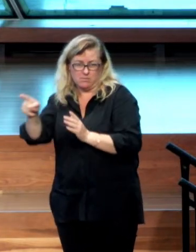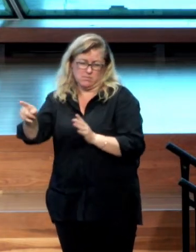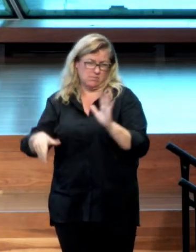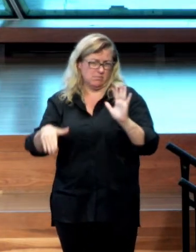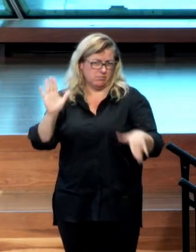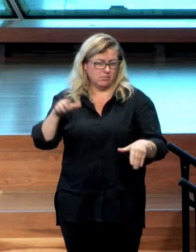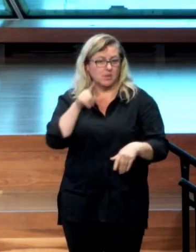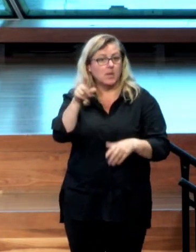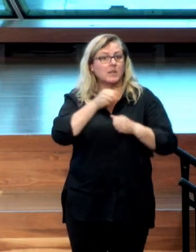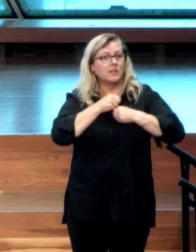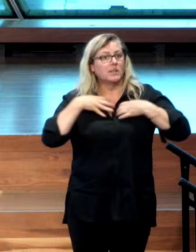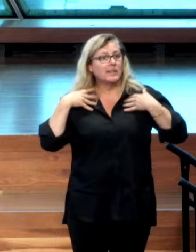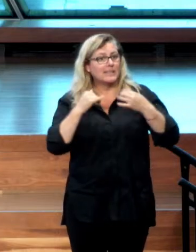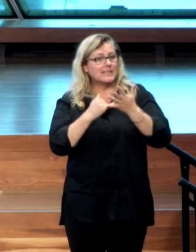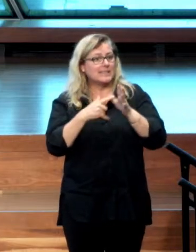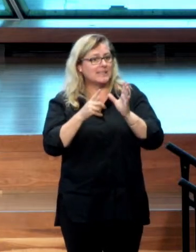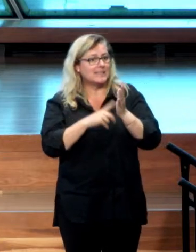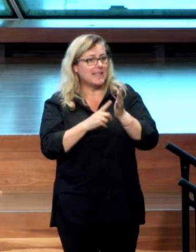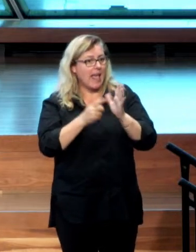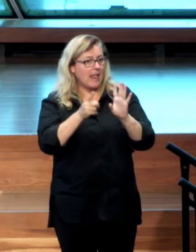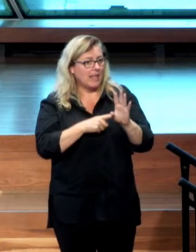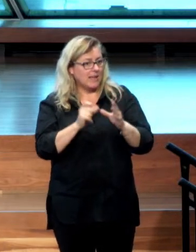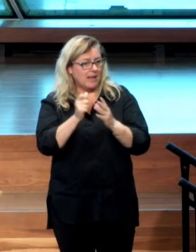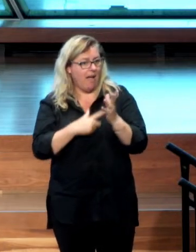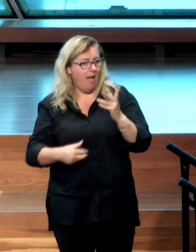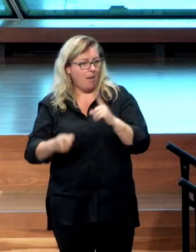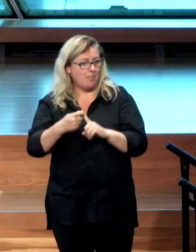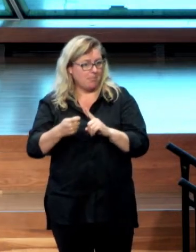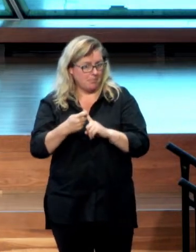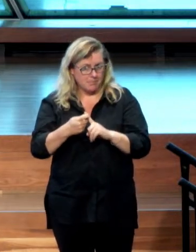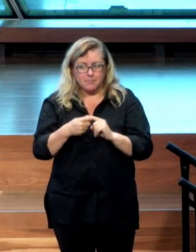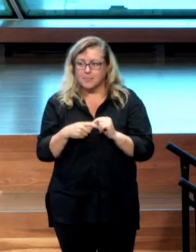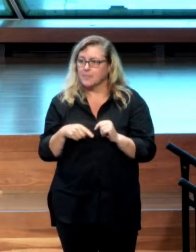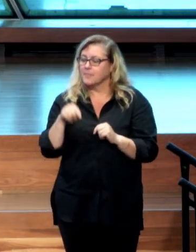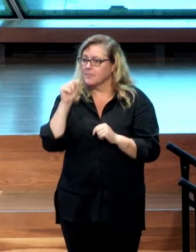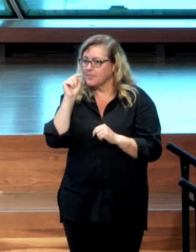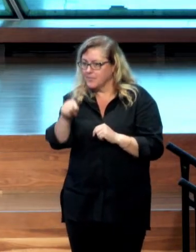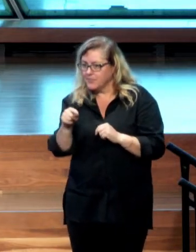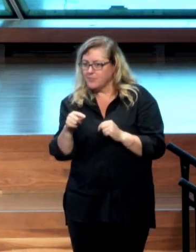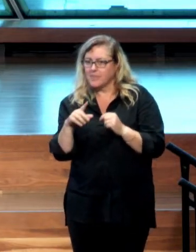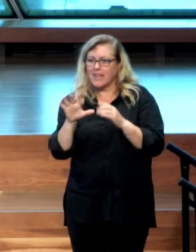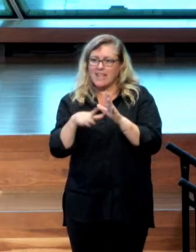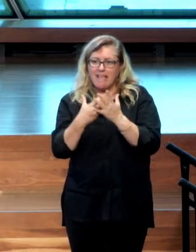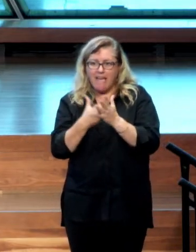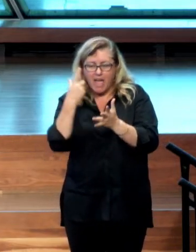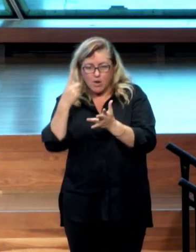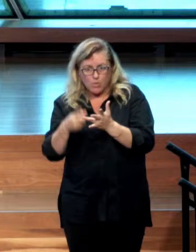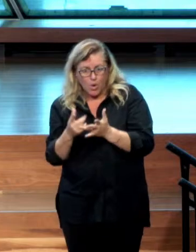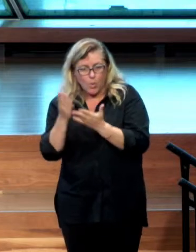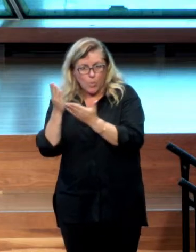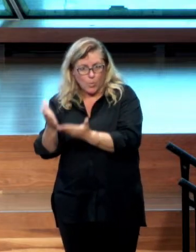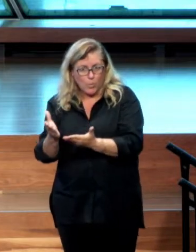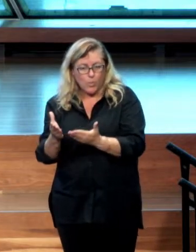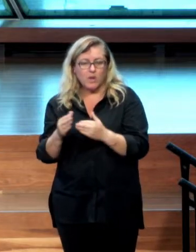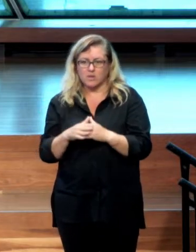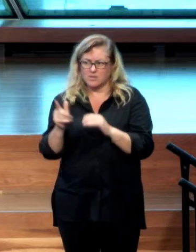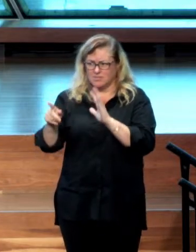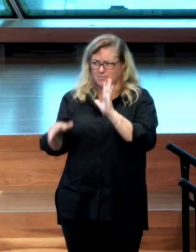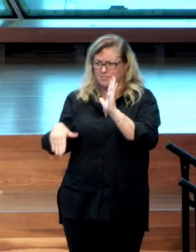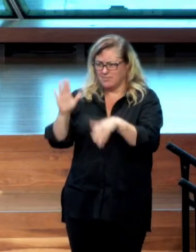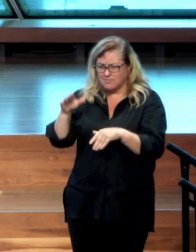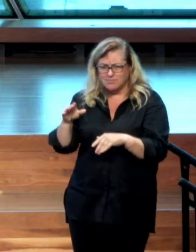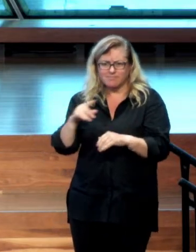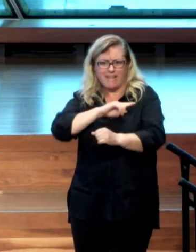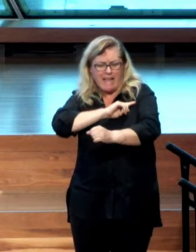Sally Capp, the Lord Mayor of Melbourne, the awesome Lord Mayor of Melbourne, acknowledge Sally. Caro Llewellyn, CEO of the Wheeler Centre, you're incredible, your